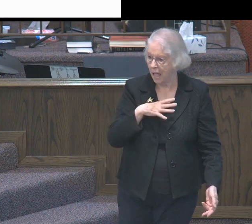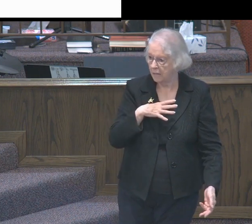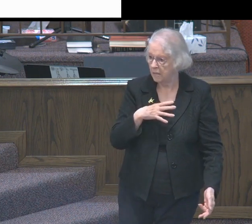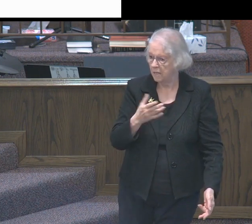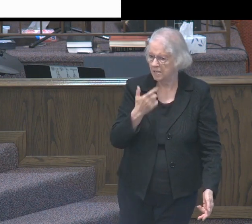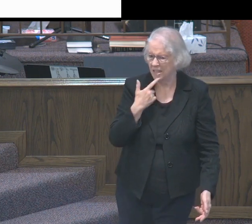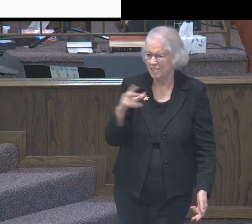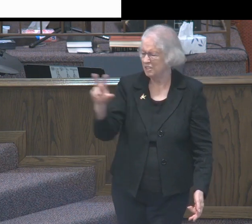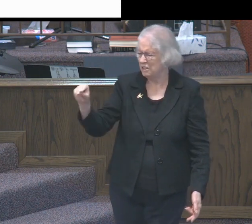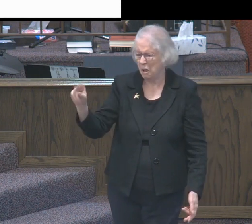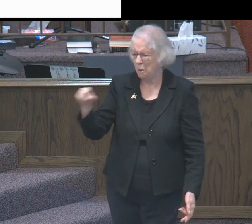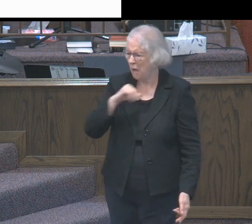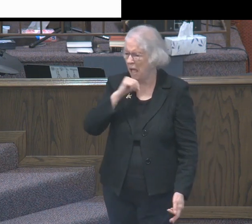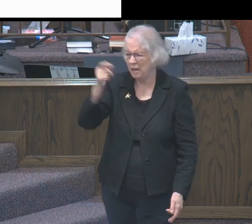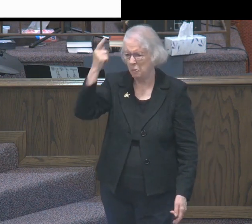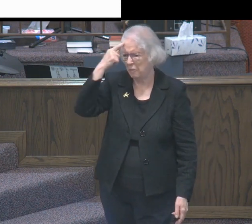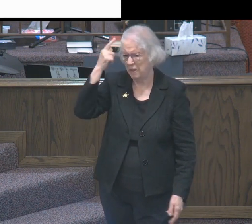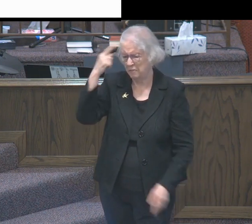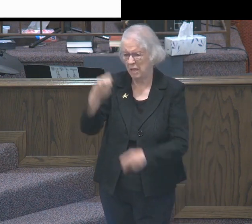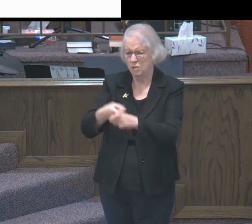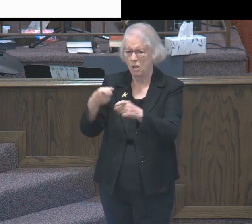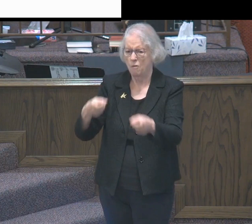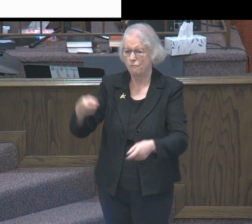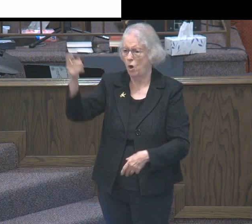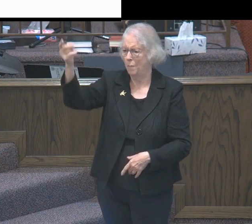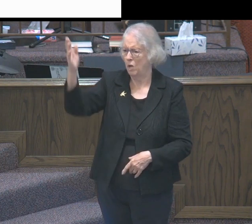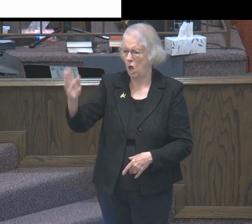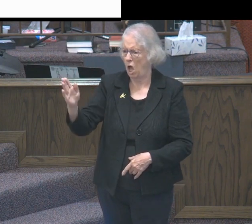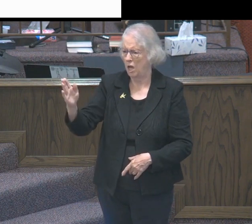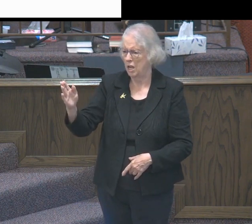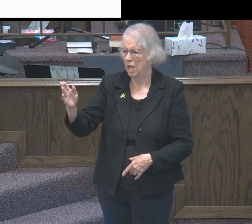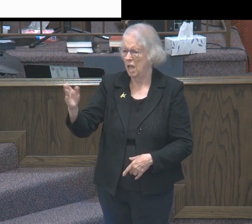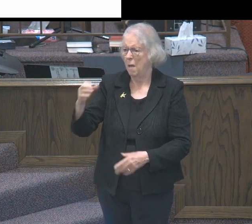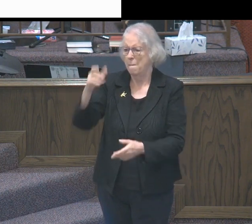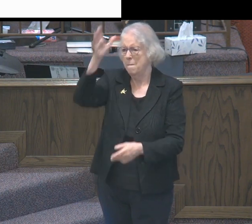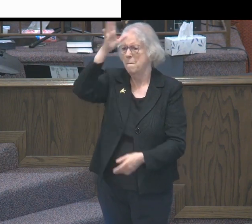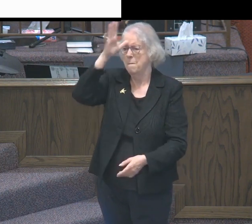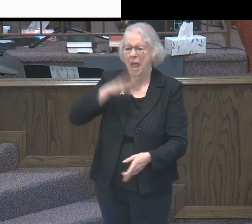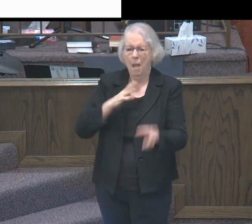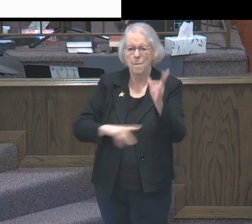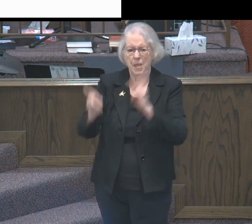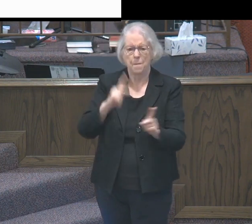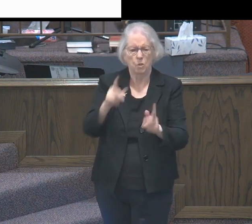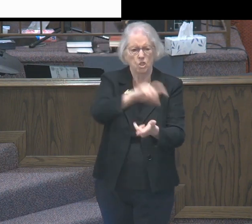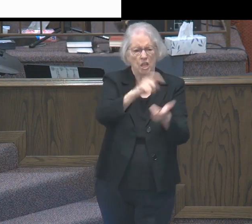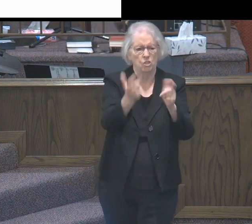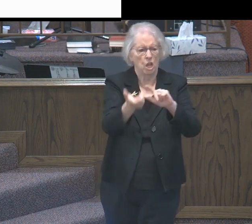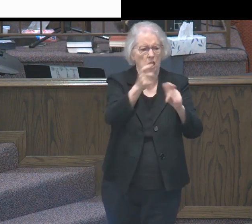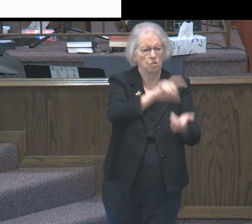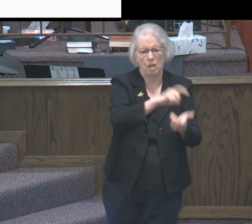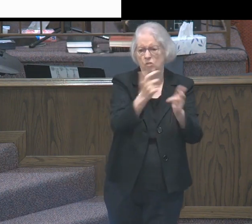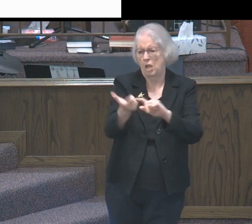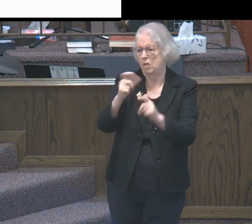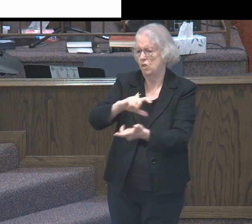proclaim the truth of God. Proclaim it. Paul said in Romans chapter 1:16, I am not what?